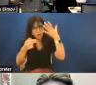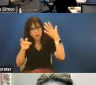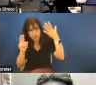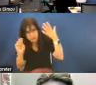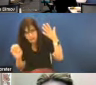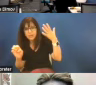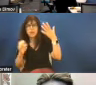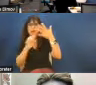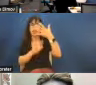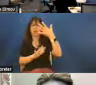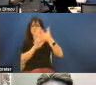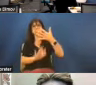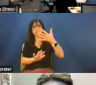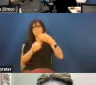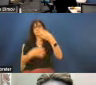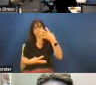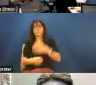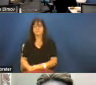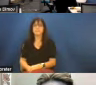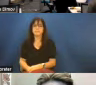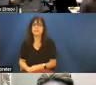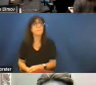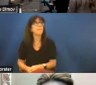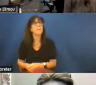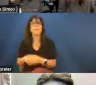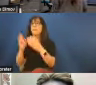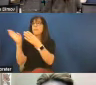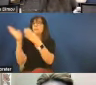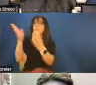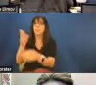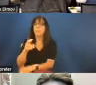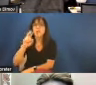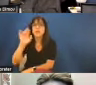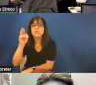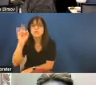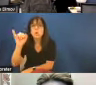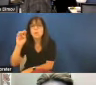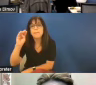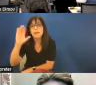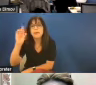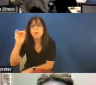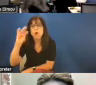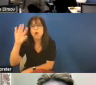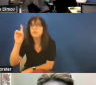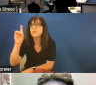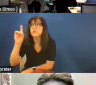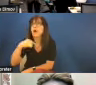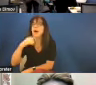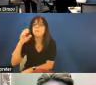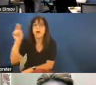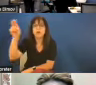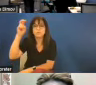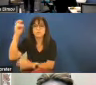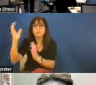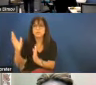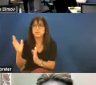Enterprise, all those towns down there. I'm Joni McDonald, and I'm an outreach teacher,